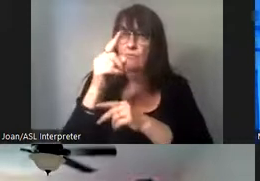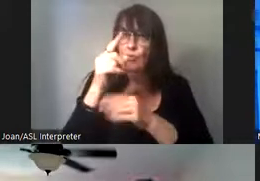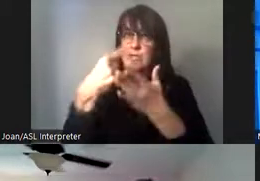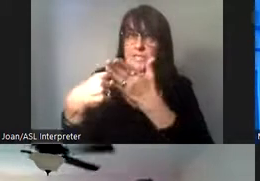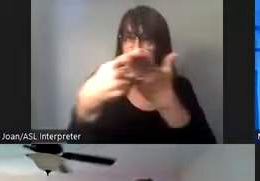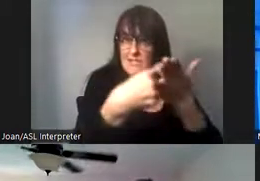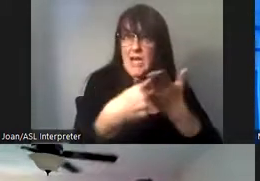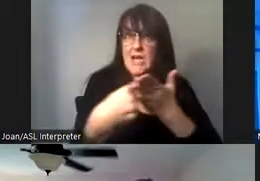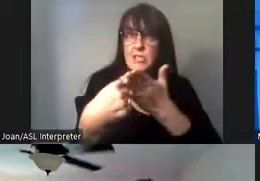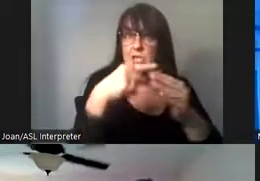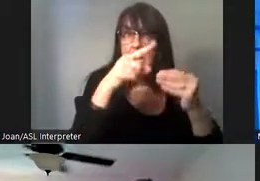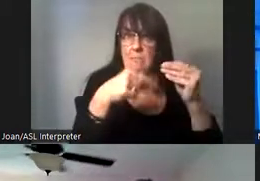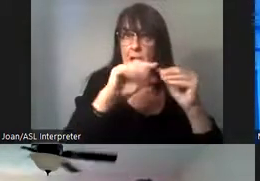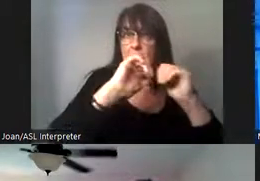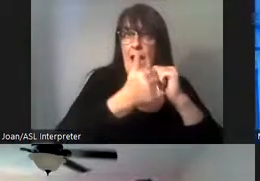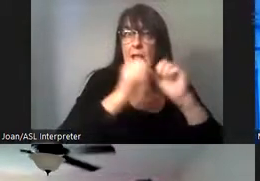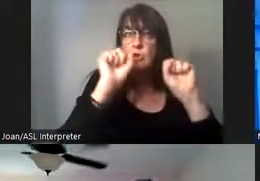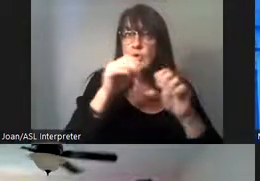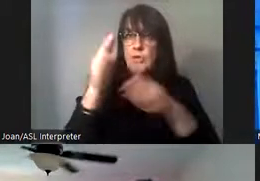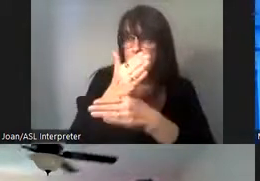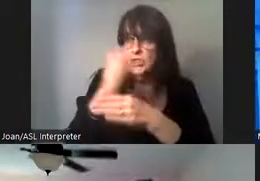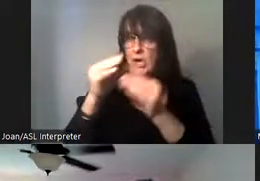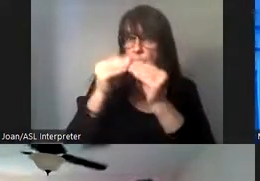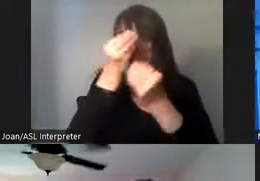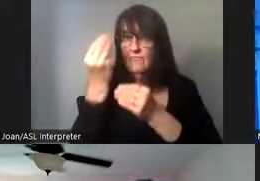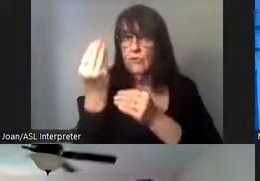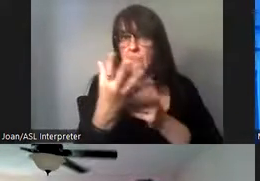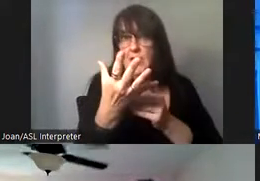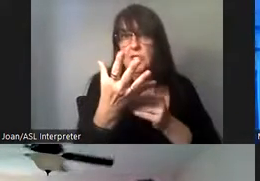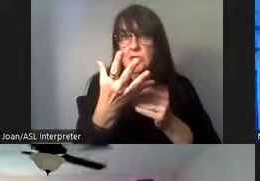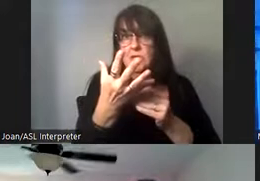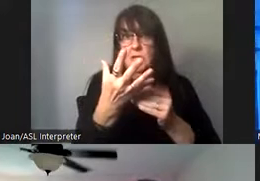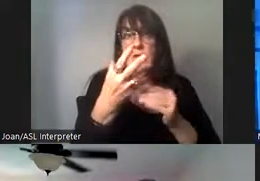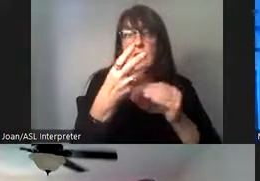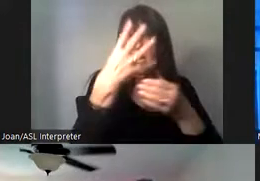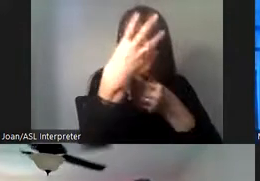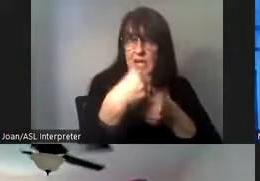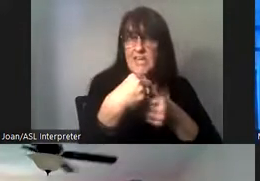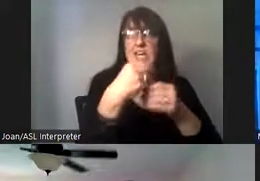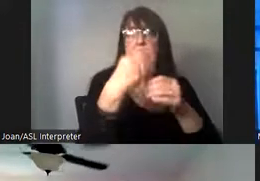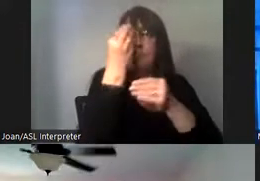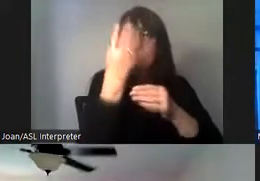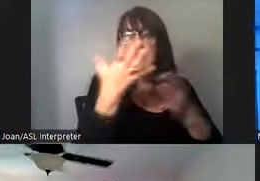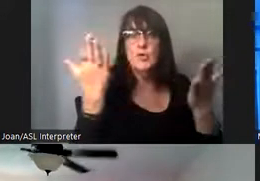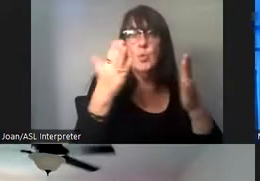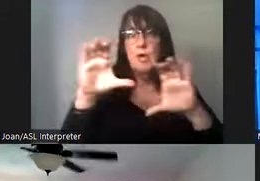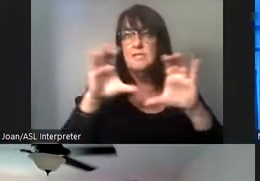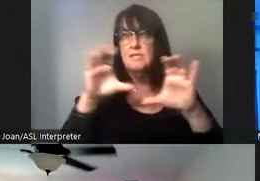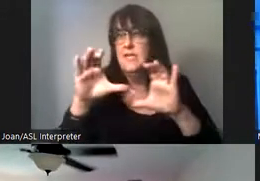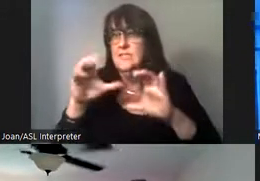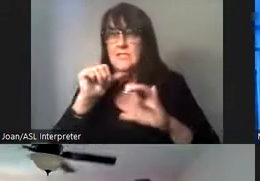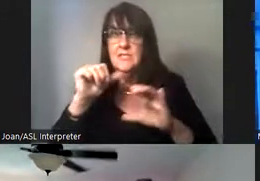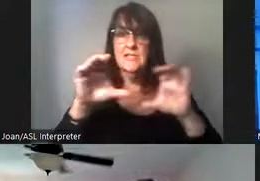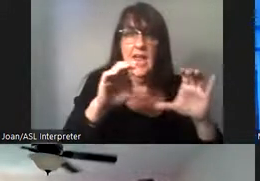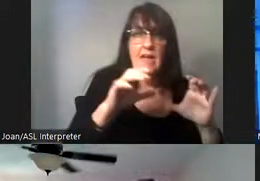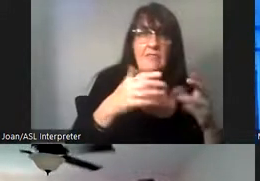perhaps, about how we can actually share more information, like recycled content information, like what does and doesn't have PFAS,